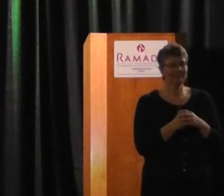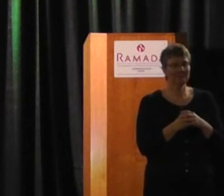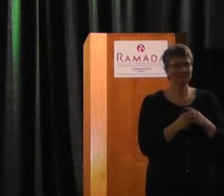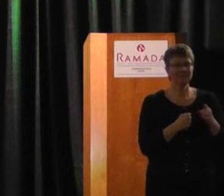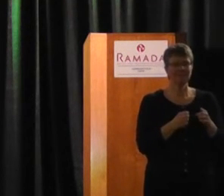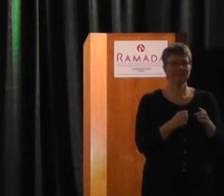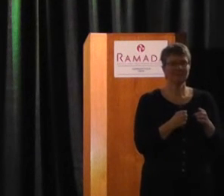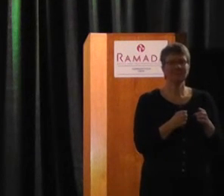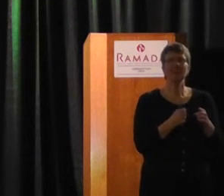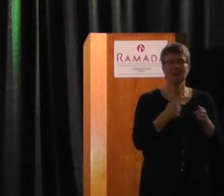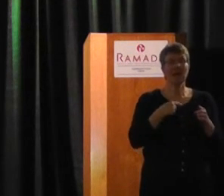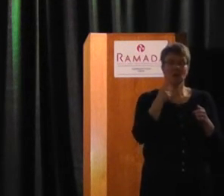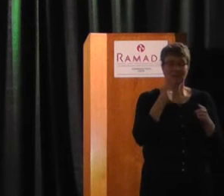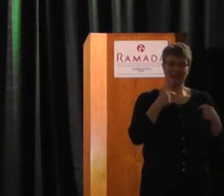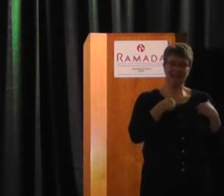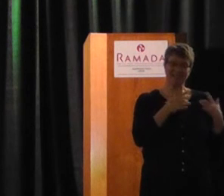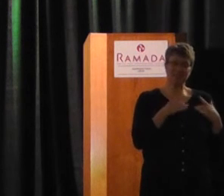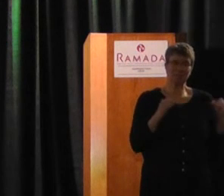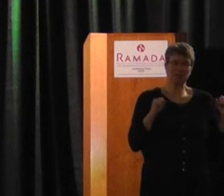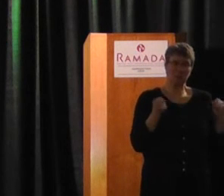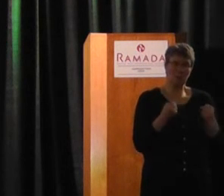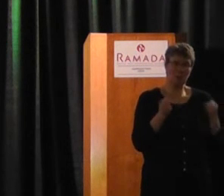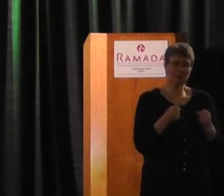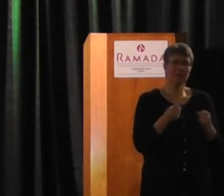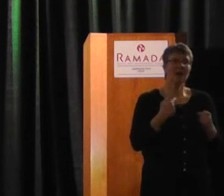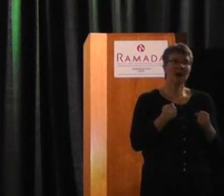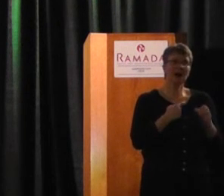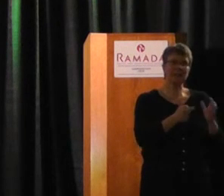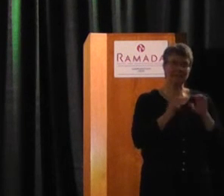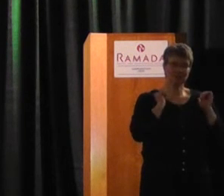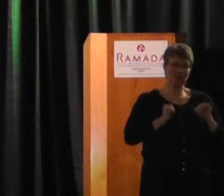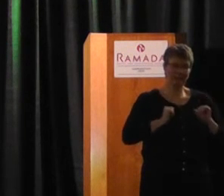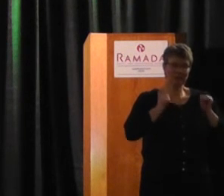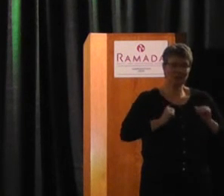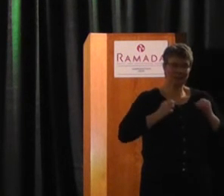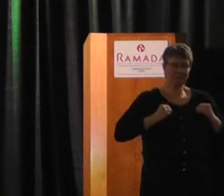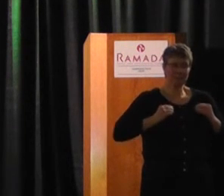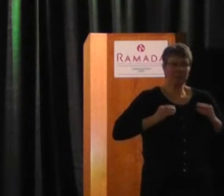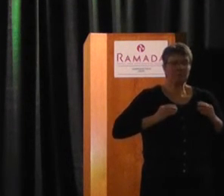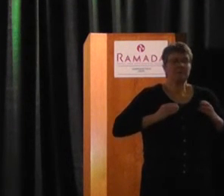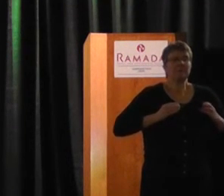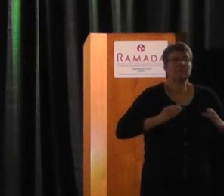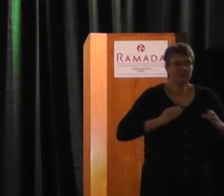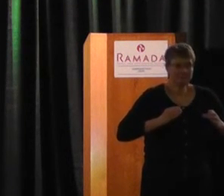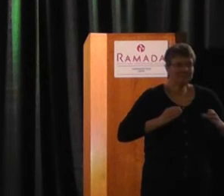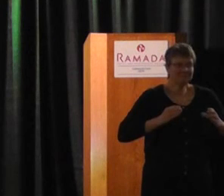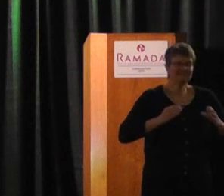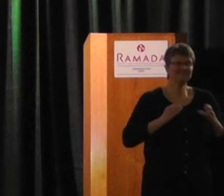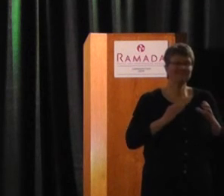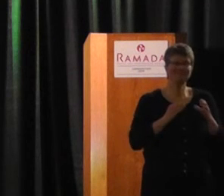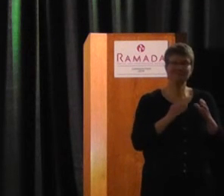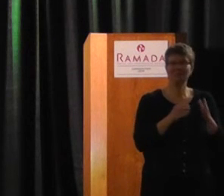cold. So always I am like an onion with layers and layers and layers of clothes, like 10 layers even, that even I cannot